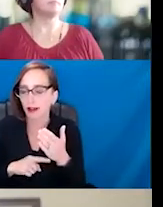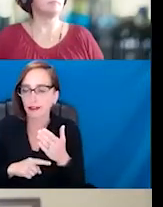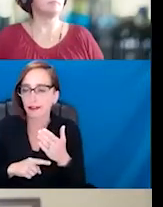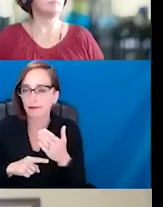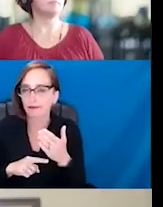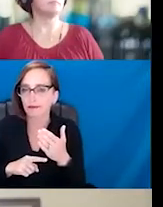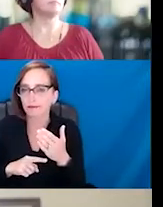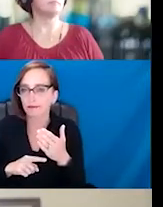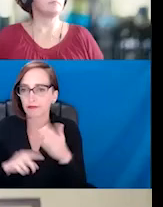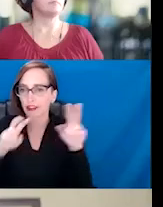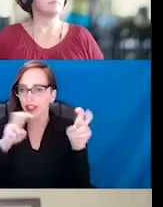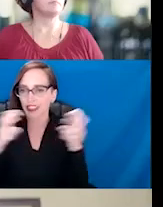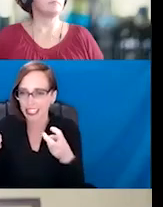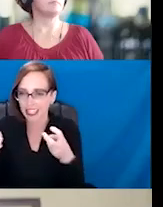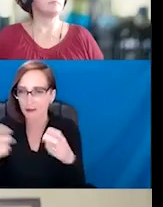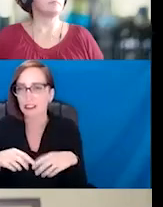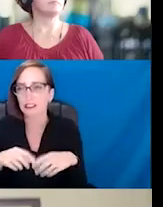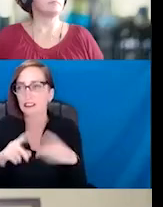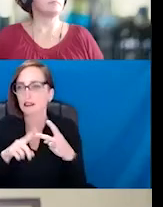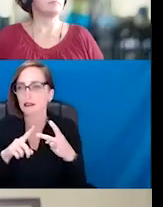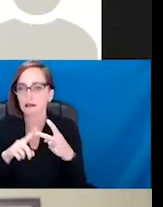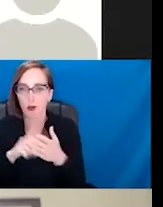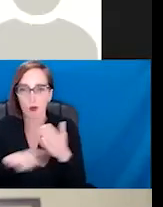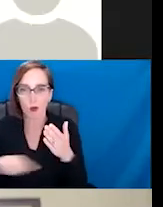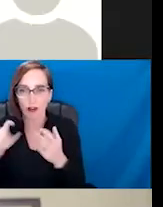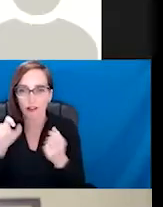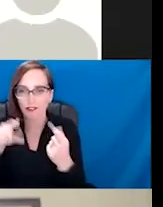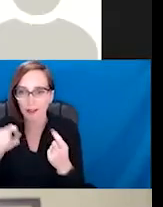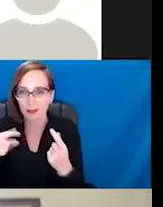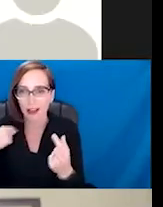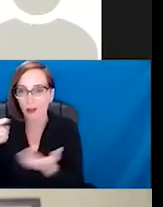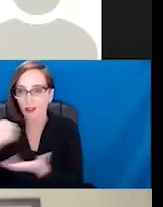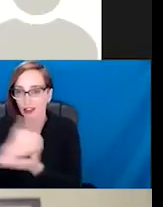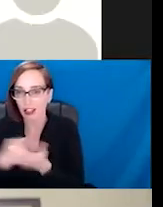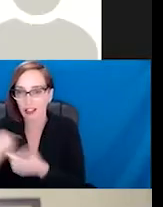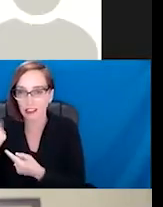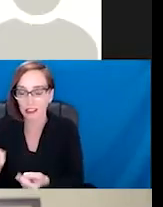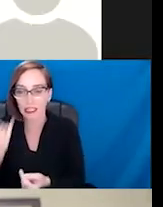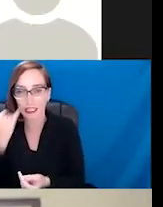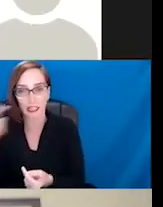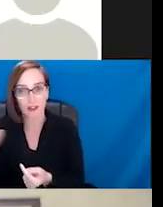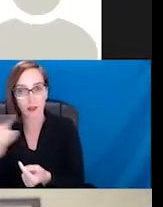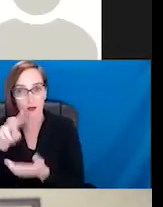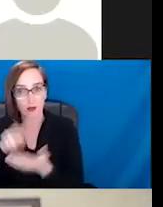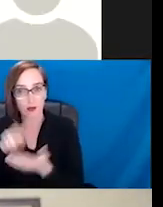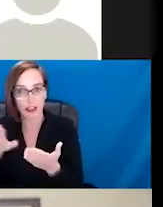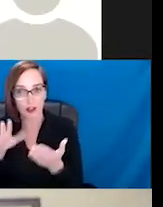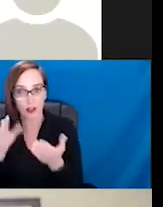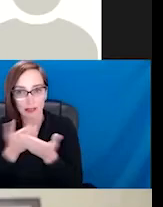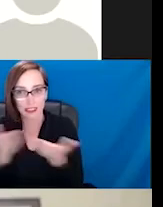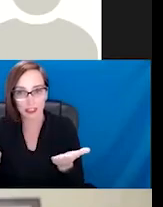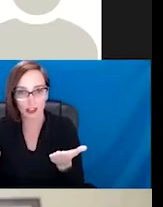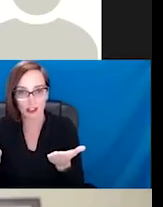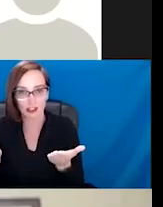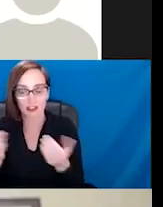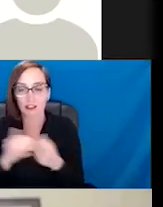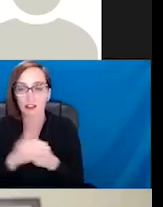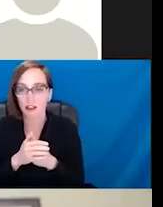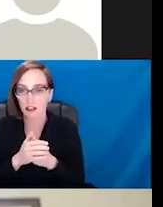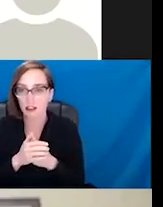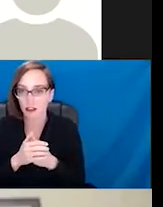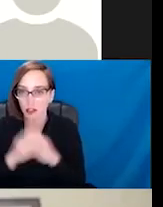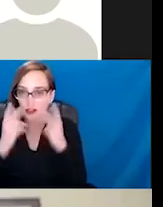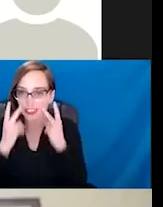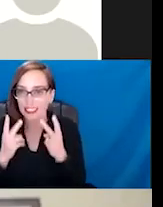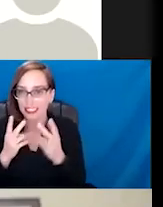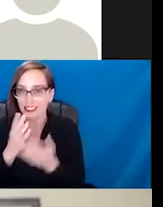all have been saying? And so we've got kind of if you read through your materials, you'll see some insights and just capturing of some